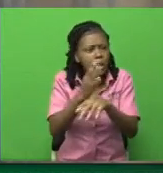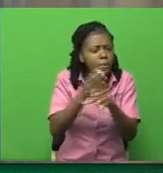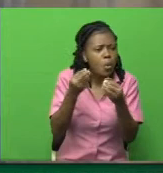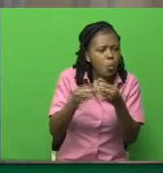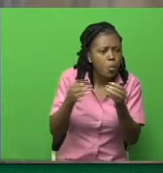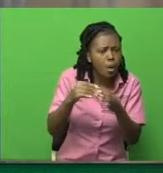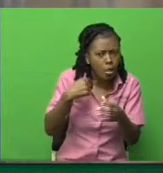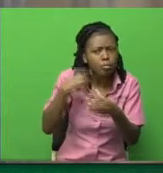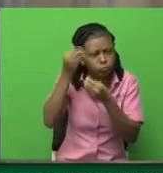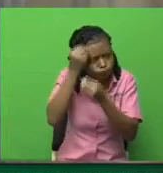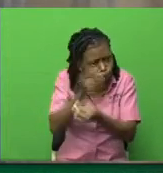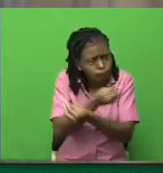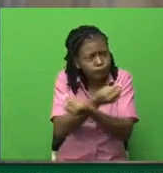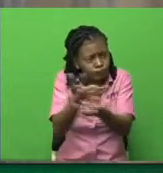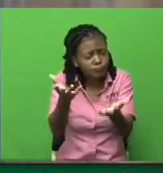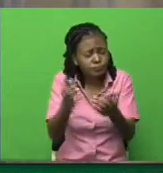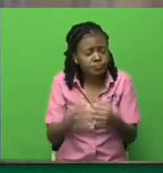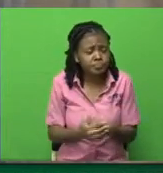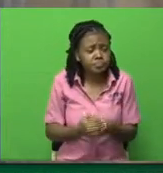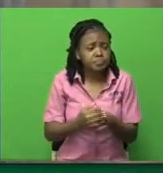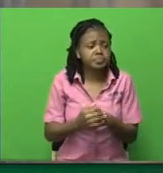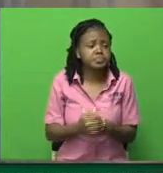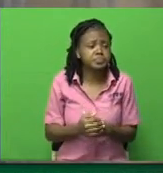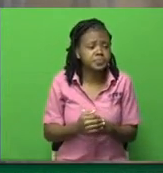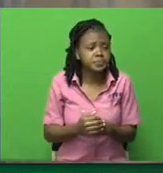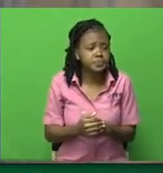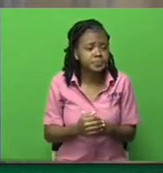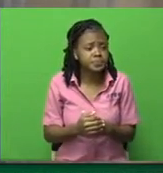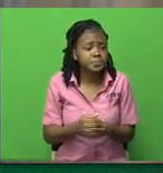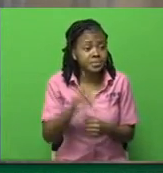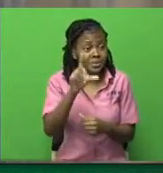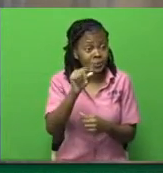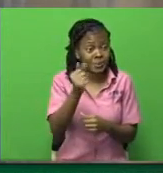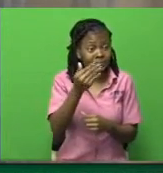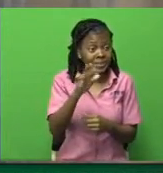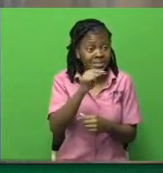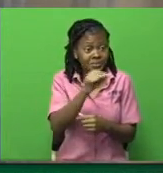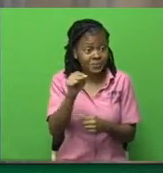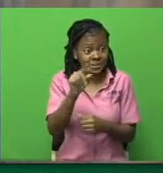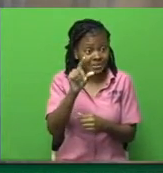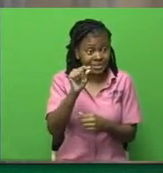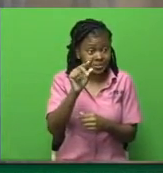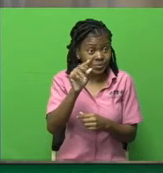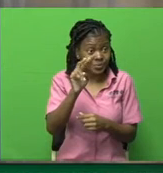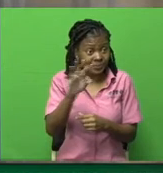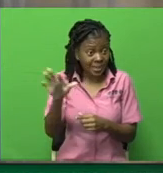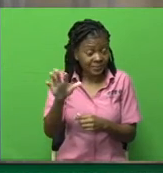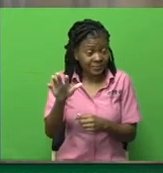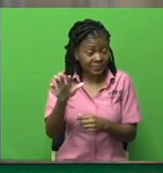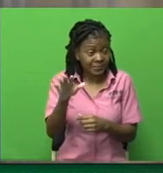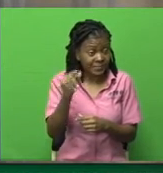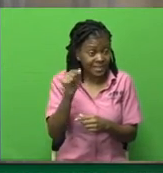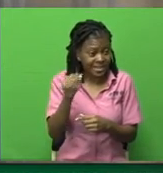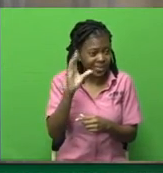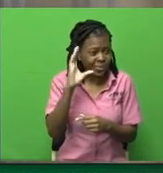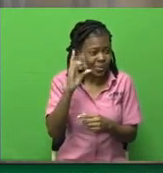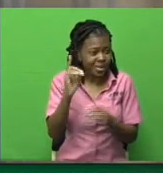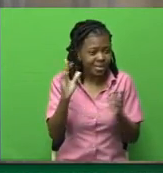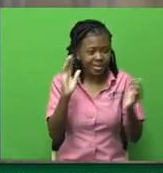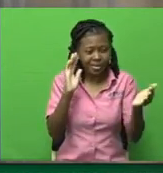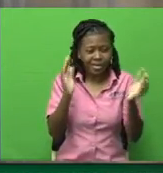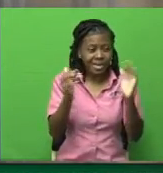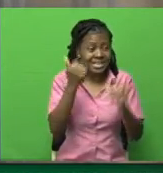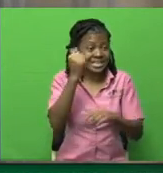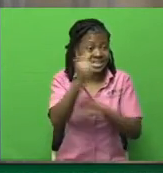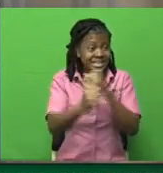and that minister of energy the period 2015 to 2025 will become known as the last decade